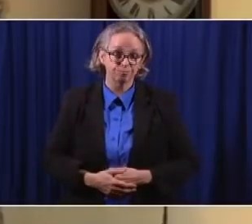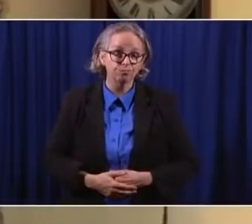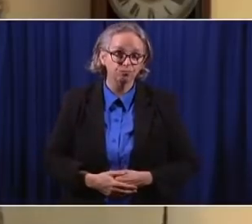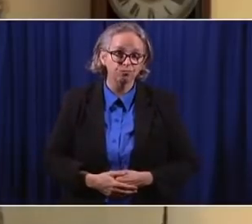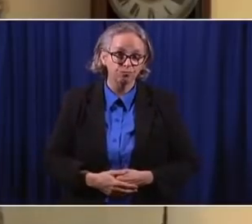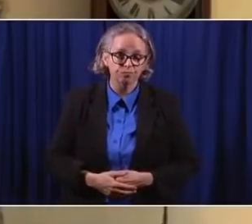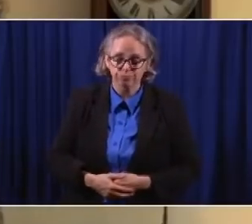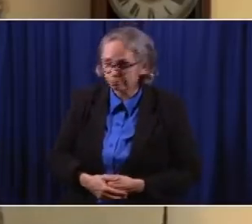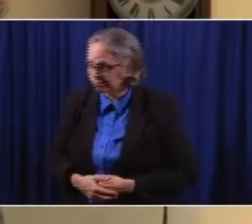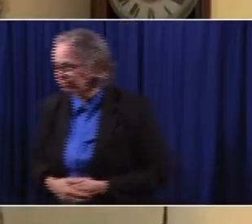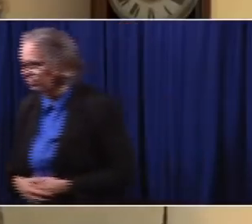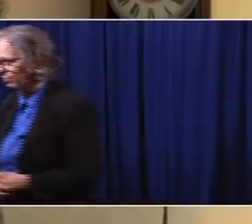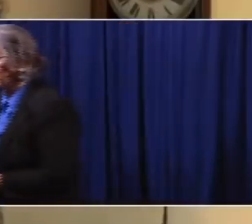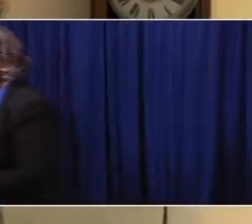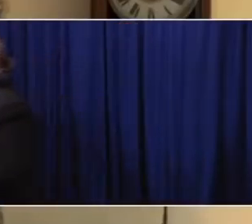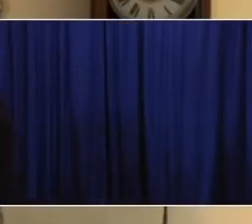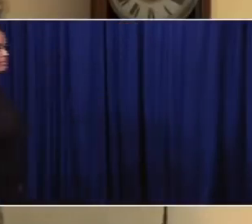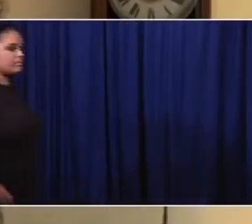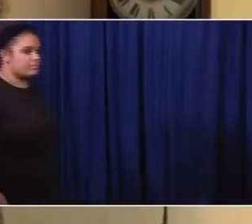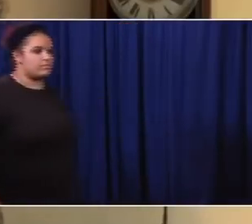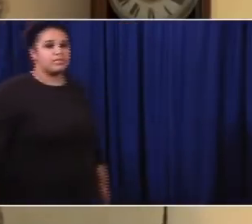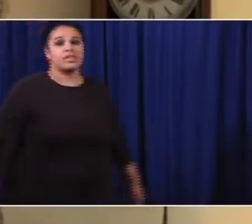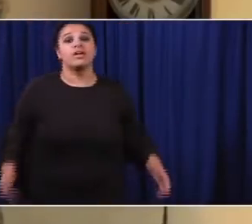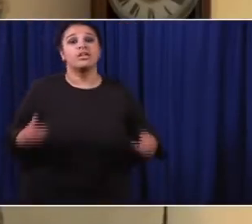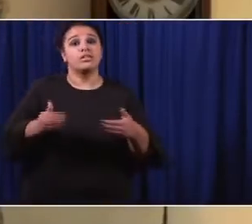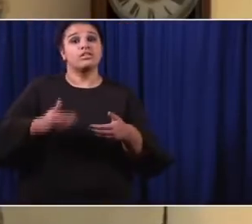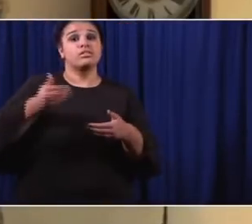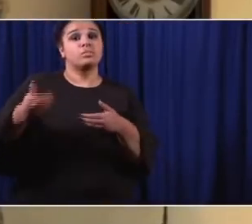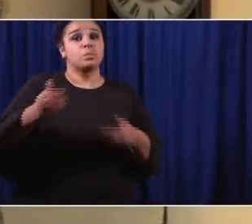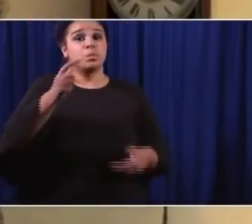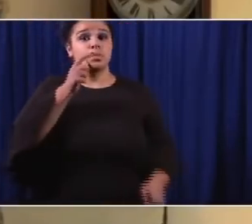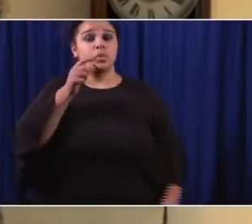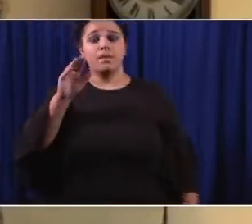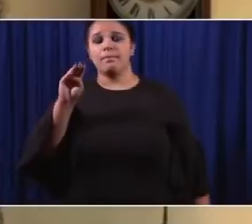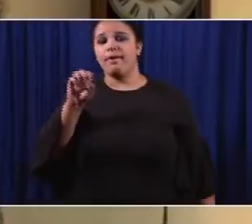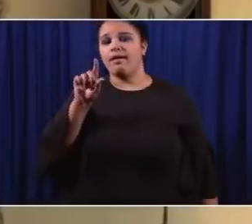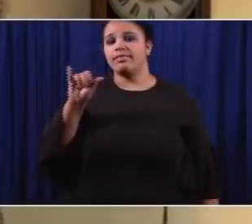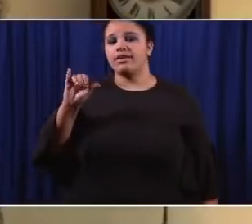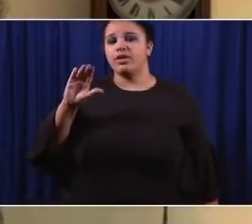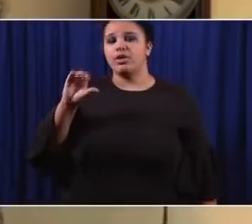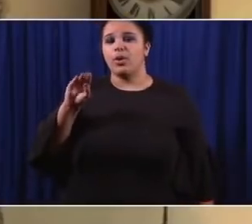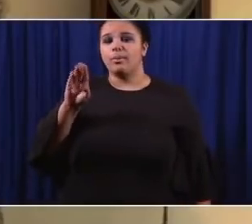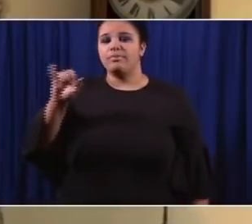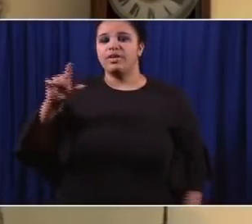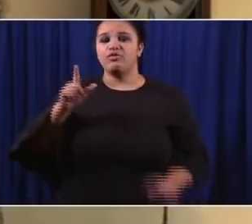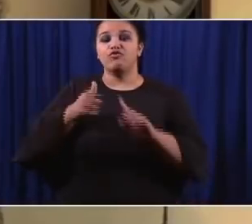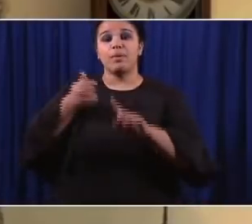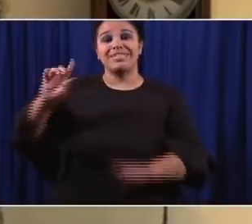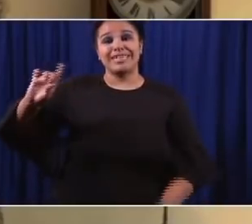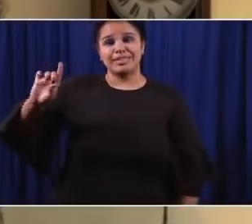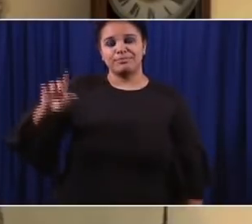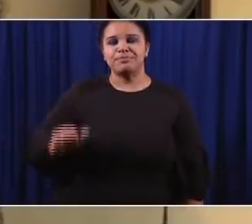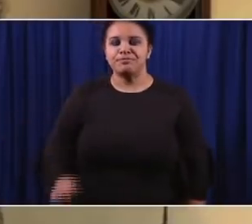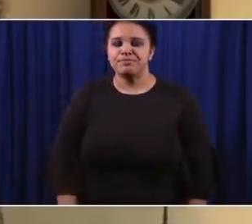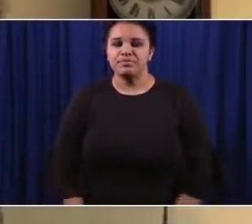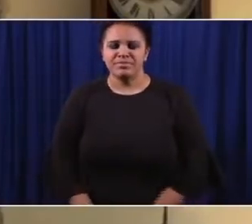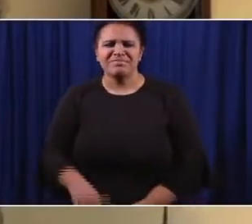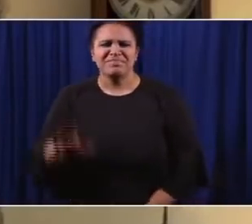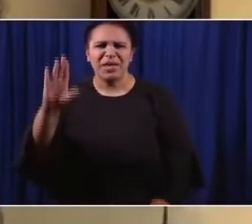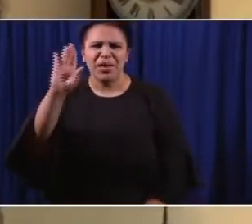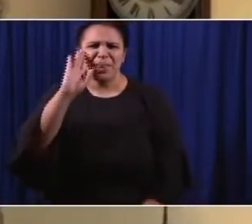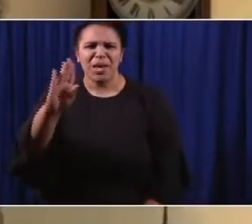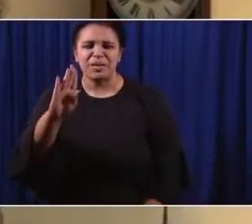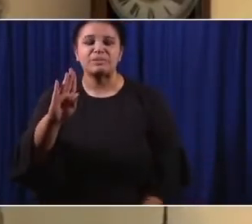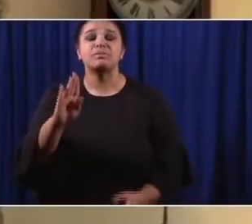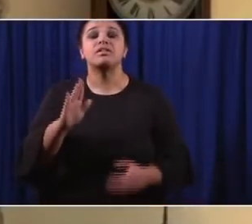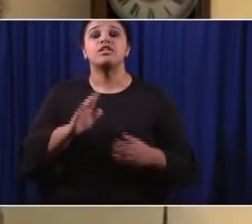Next question is from Molly Koweek at WHIO in Dayton. Molly? Hey, Governor, this is a